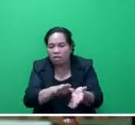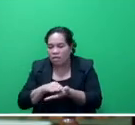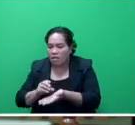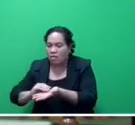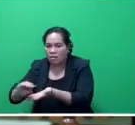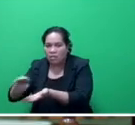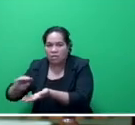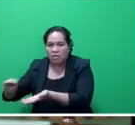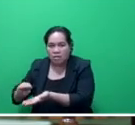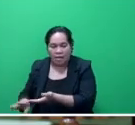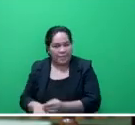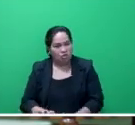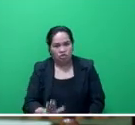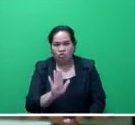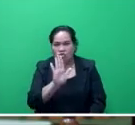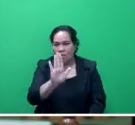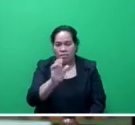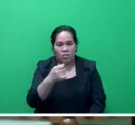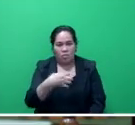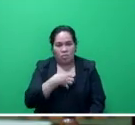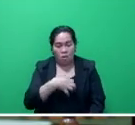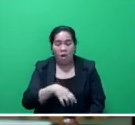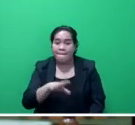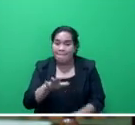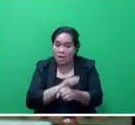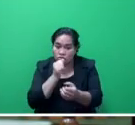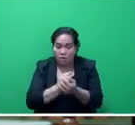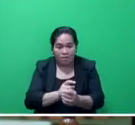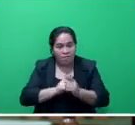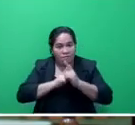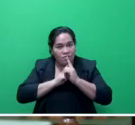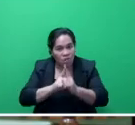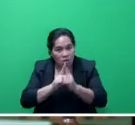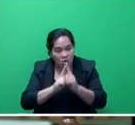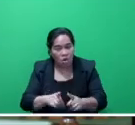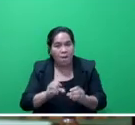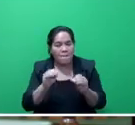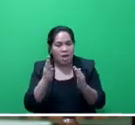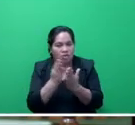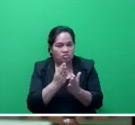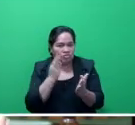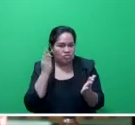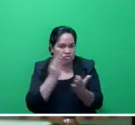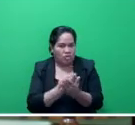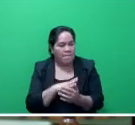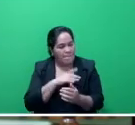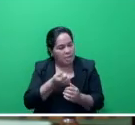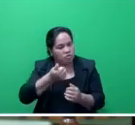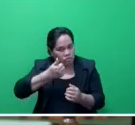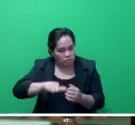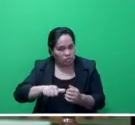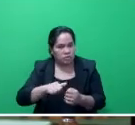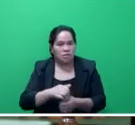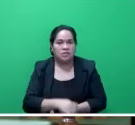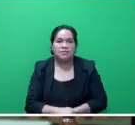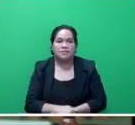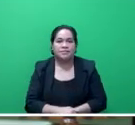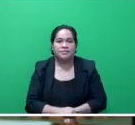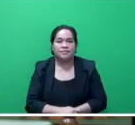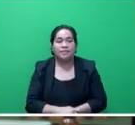to ensure that whatever is set out in the budget is spent exactly in that particular allocation. Mr. Speaker,